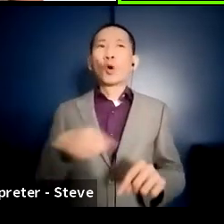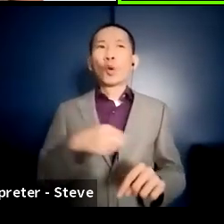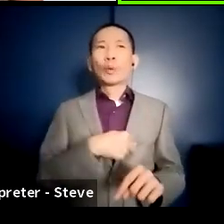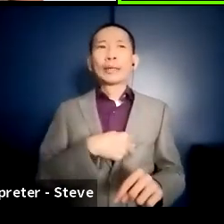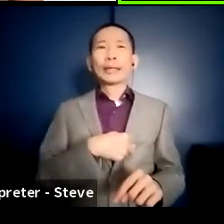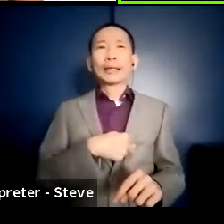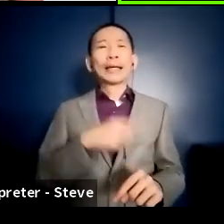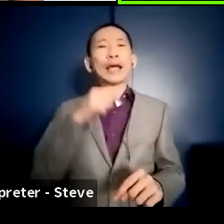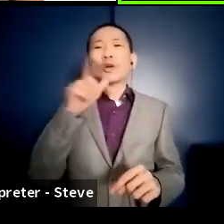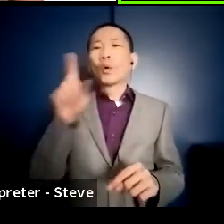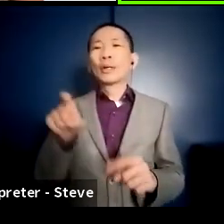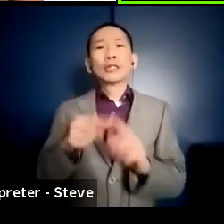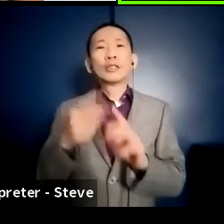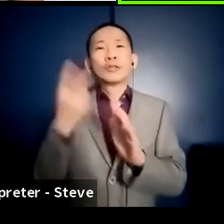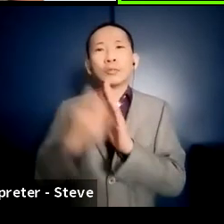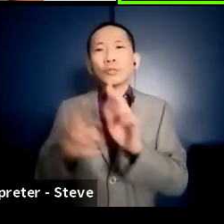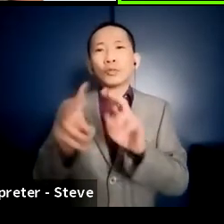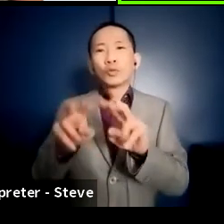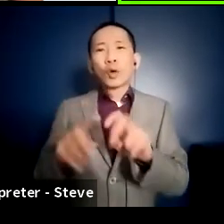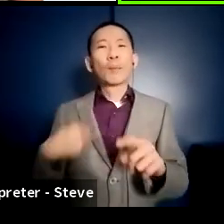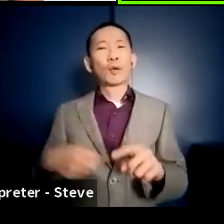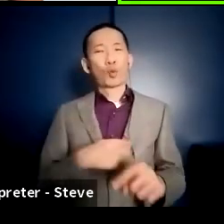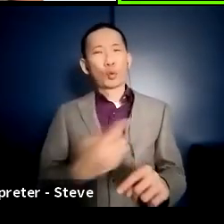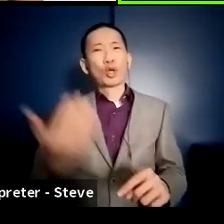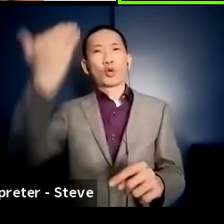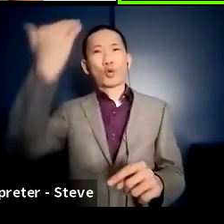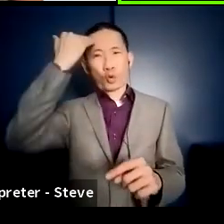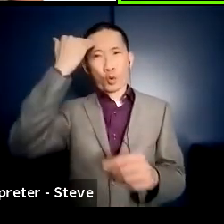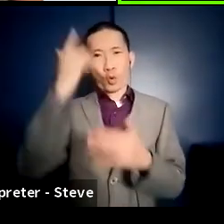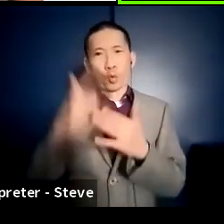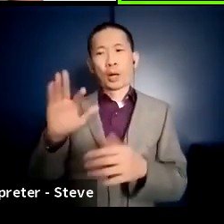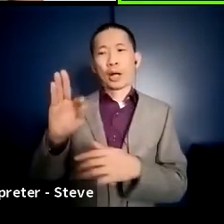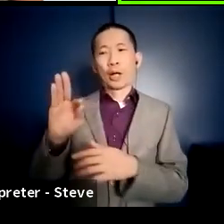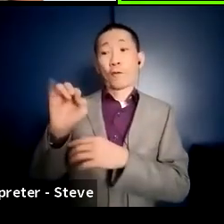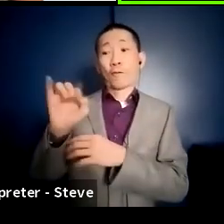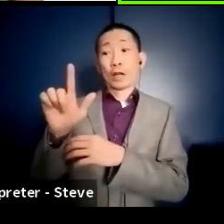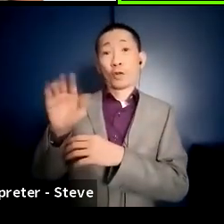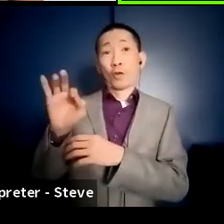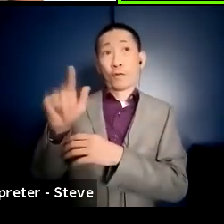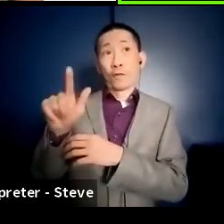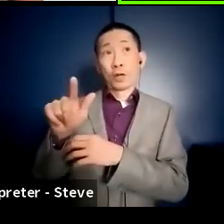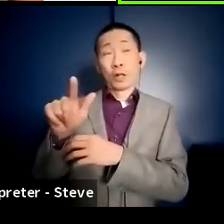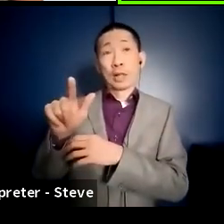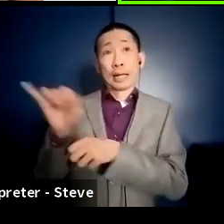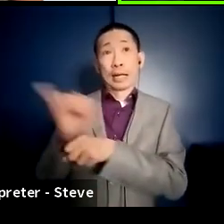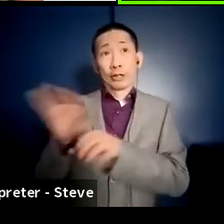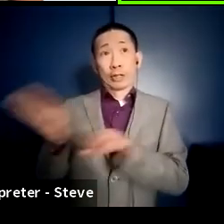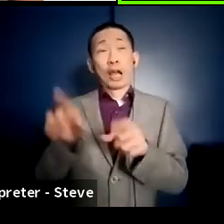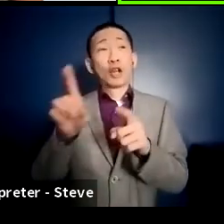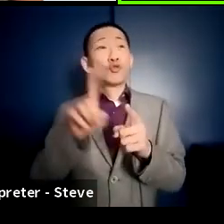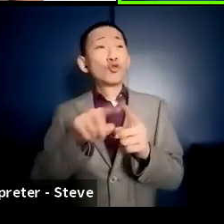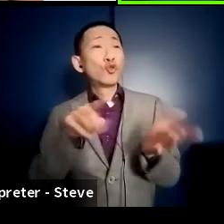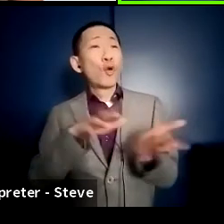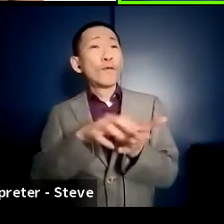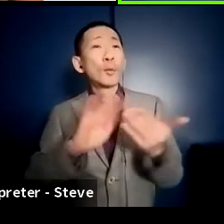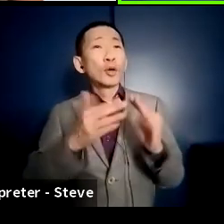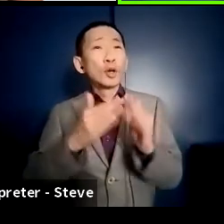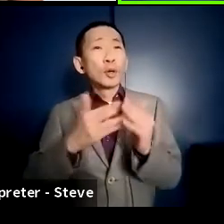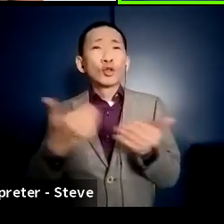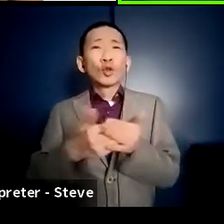We don't need to go into, but we know what the fossil fuel industry has done to vulnerable communities along the